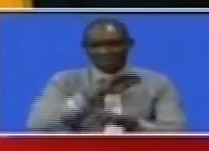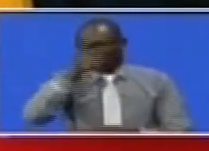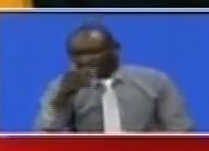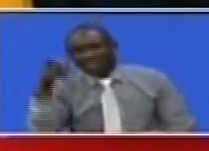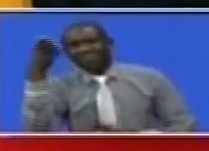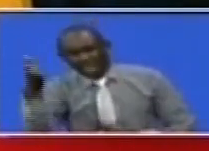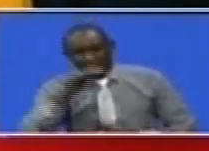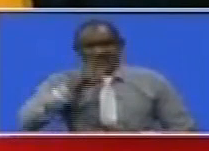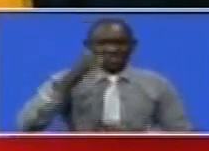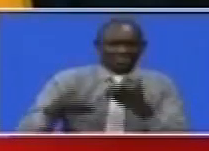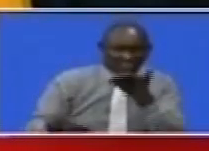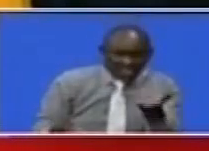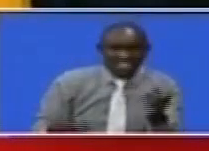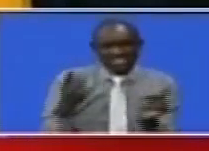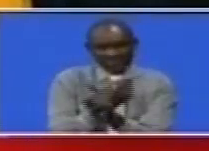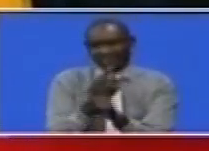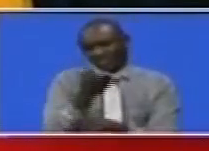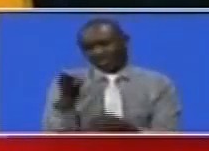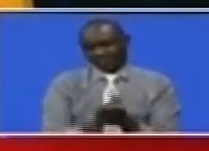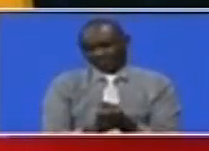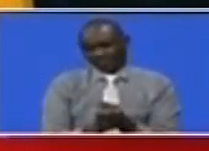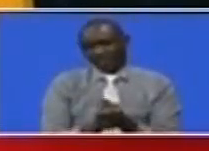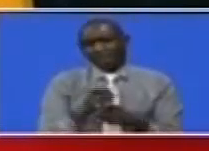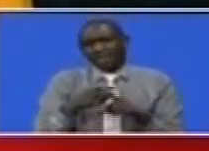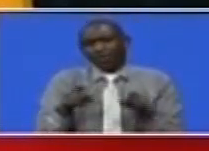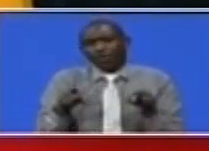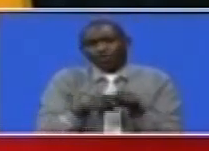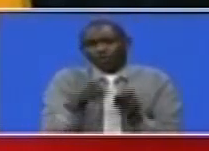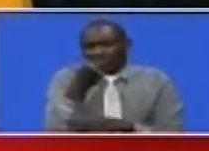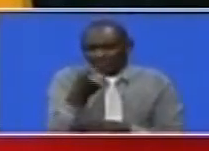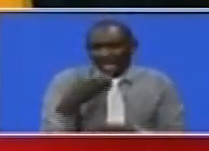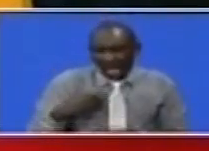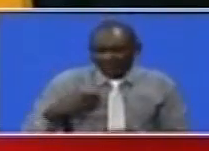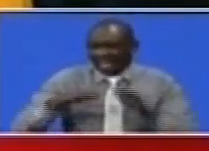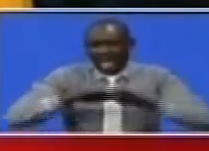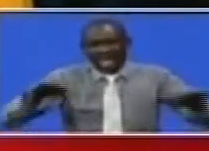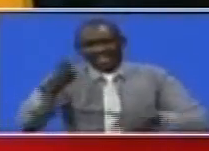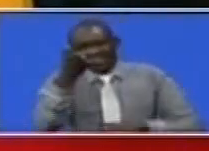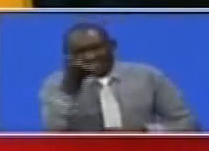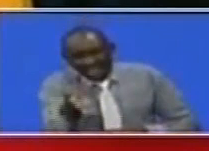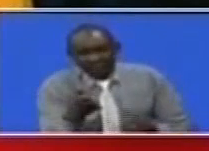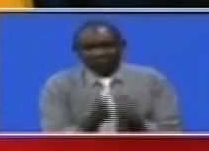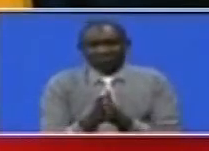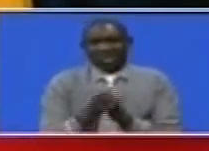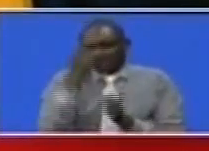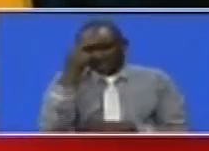mountains, rivers and lakes, its forests, savannas and